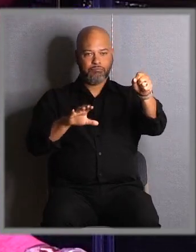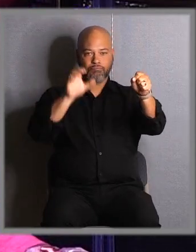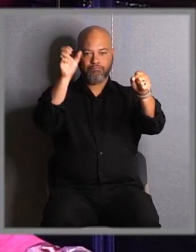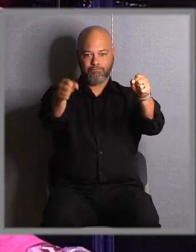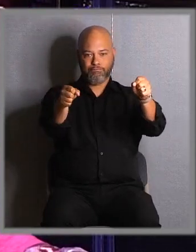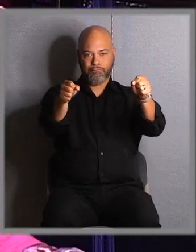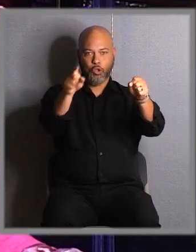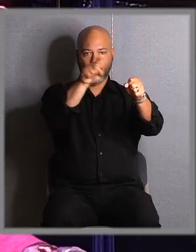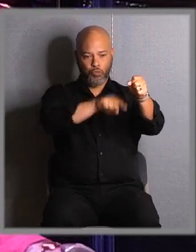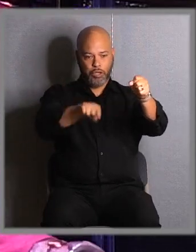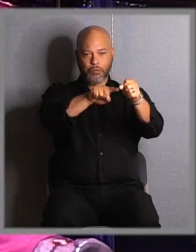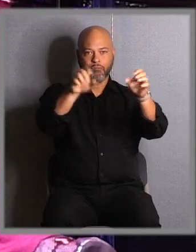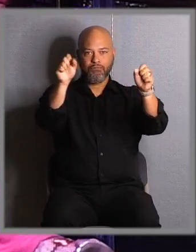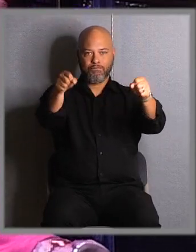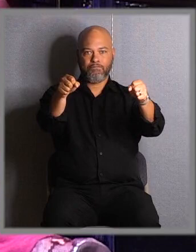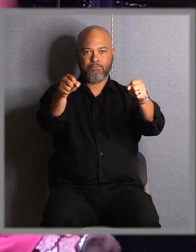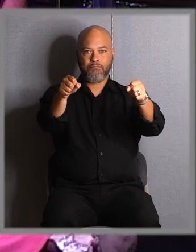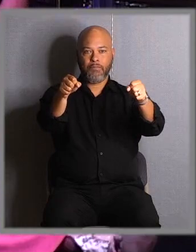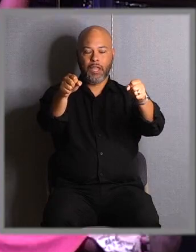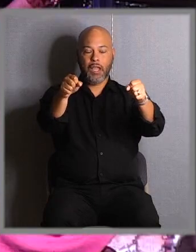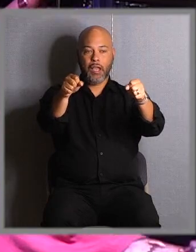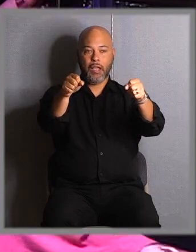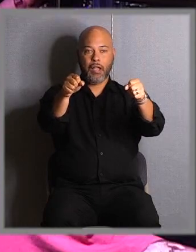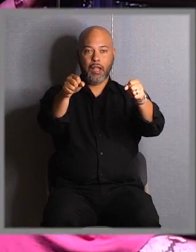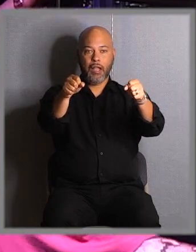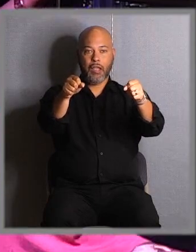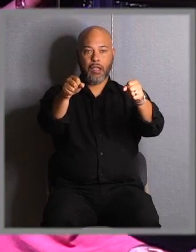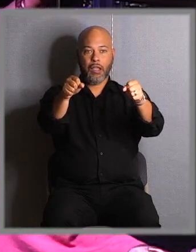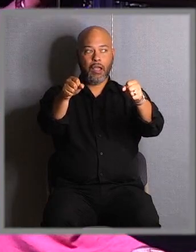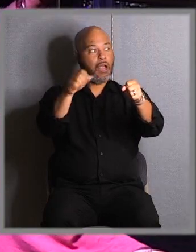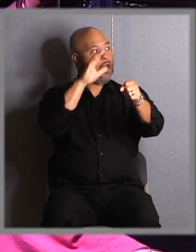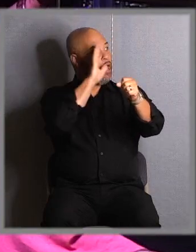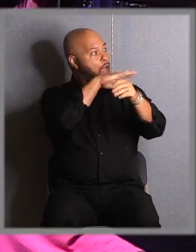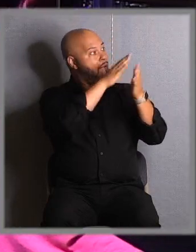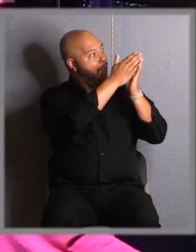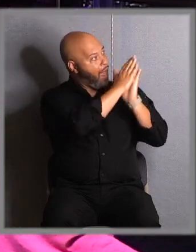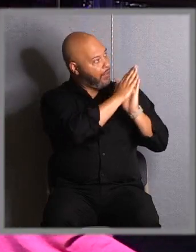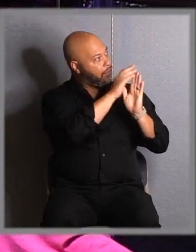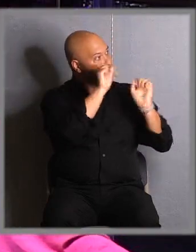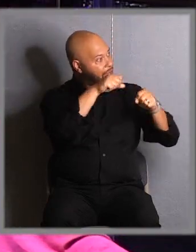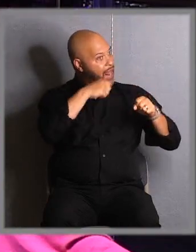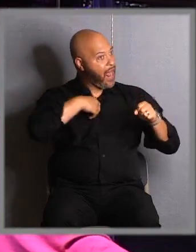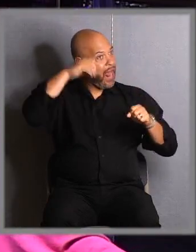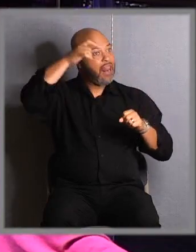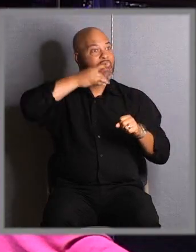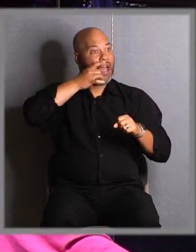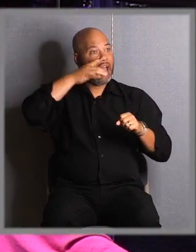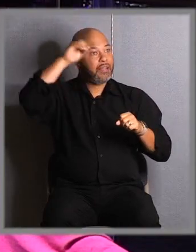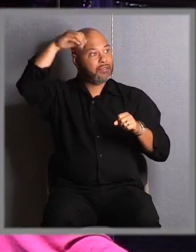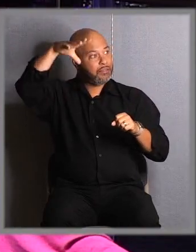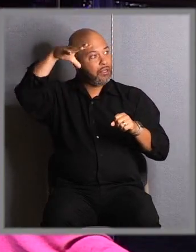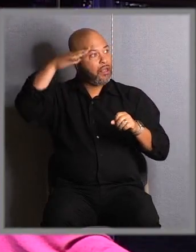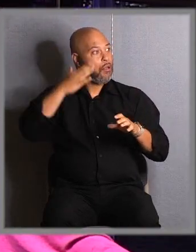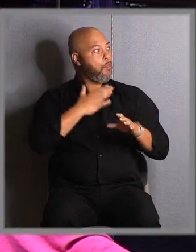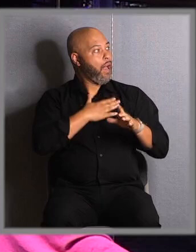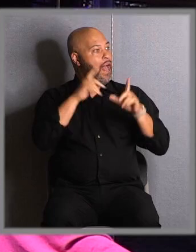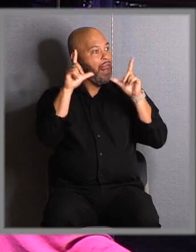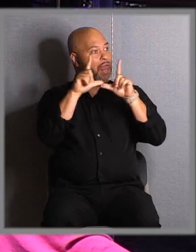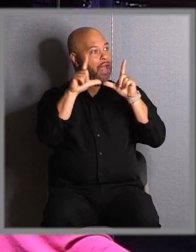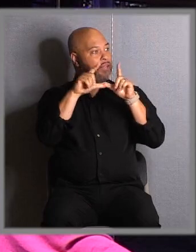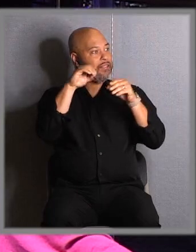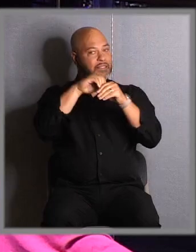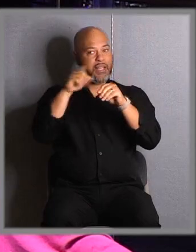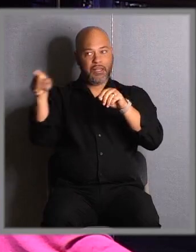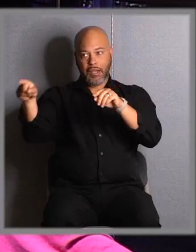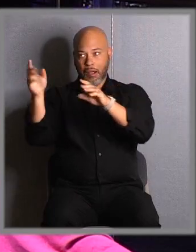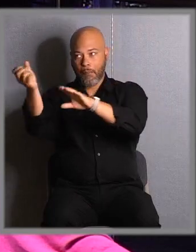2. Ask him, may I turn on the light? My license is in the glove compartment. May